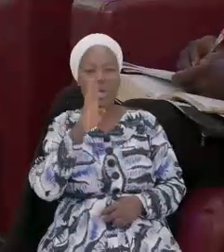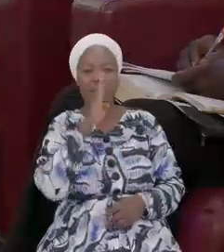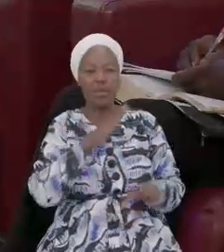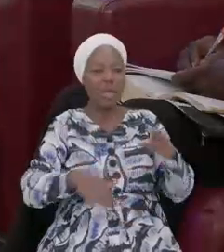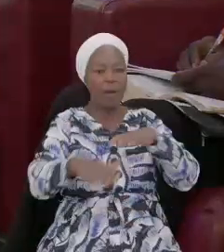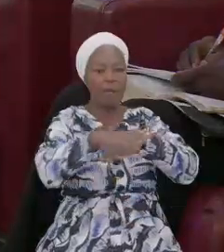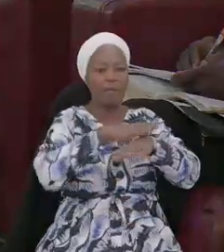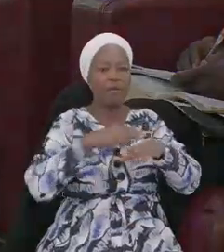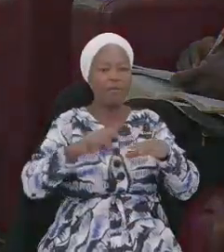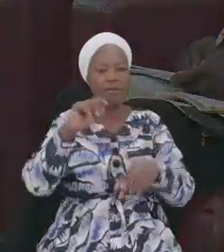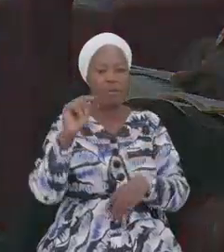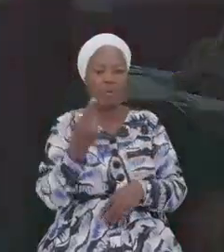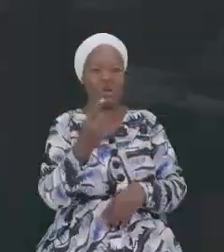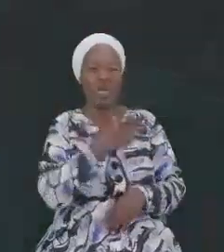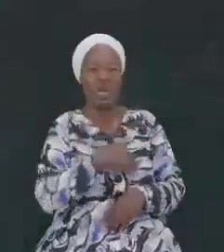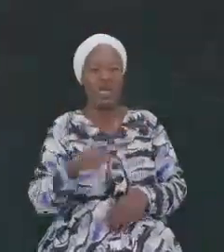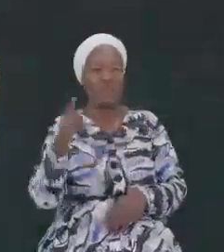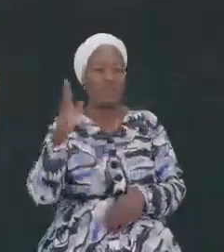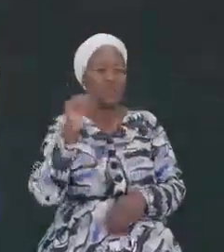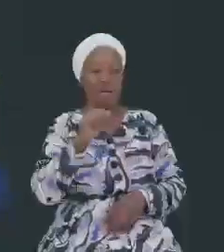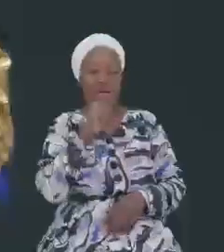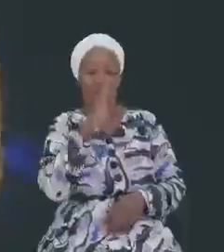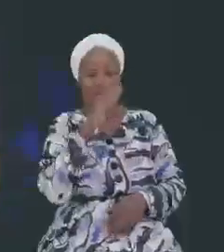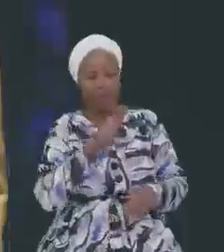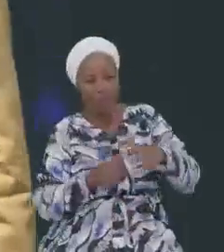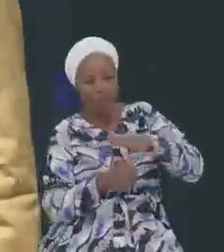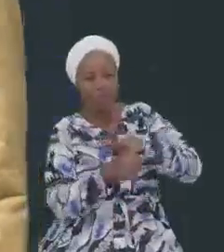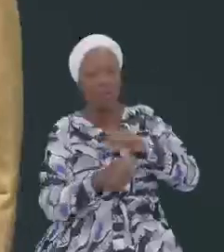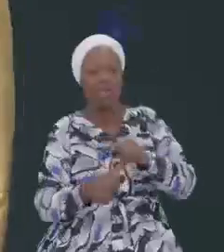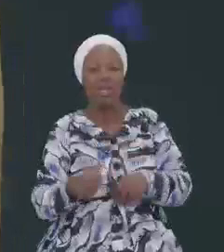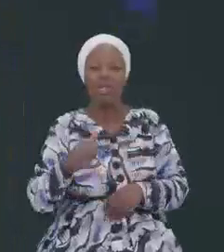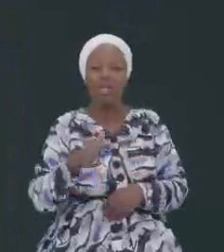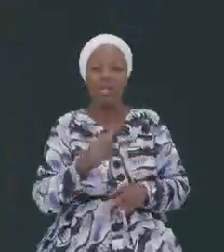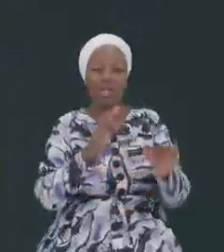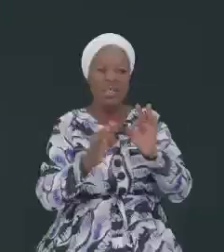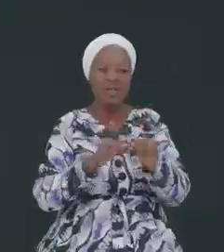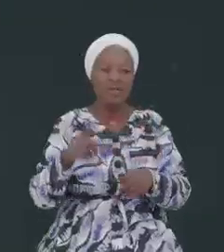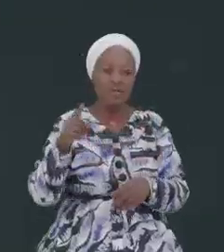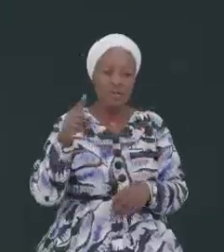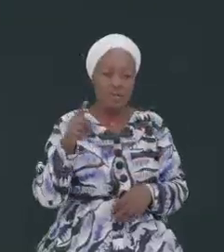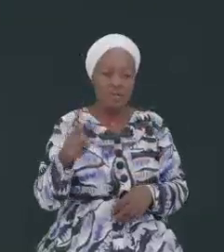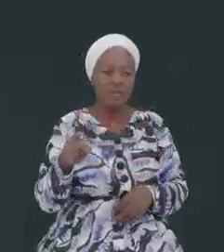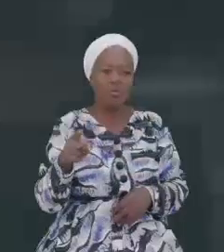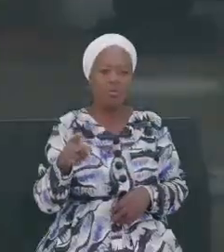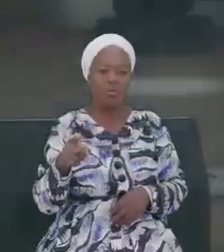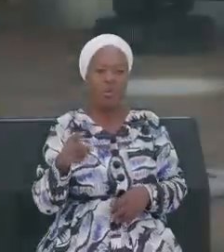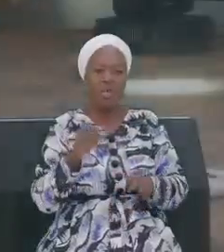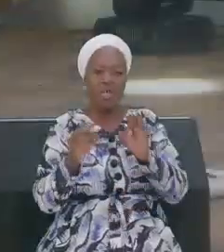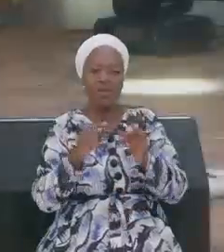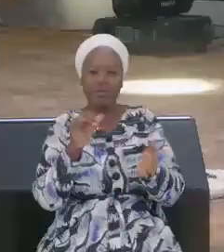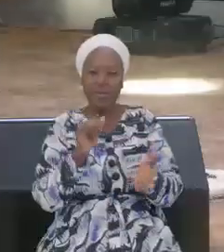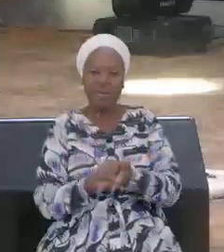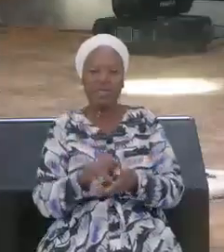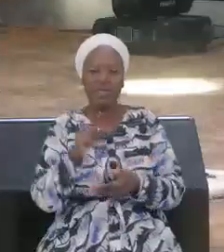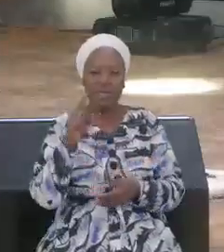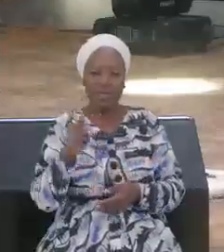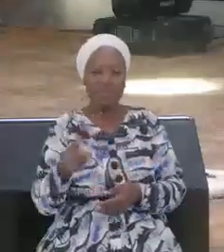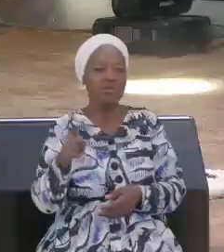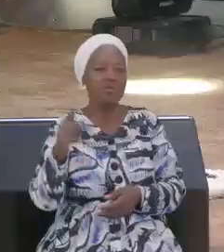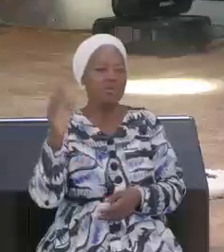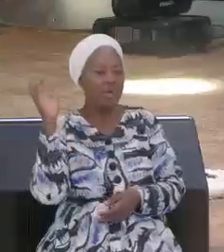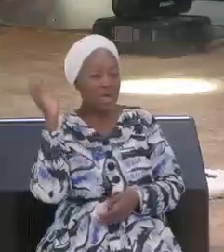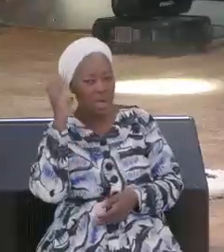above only. And thou shalt not be beneath. If thou wilt shalt hearken unto